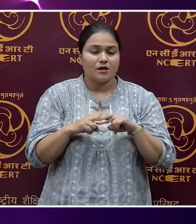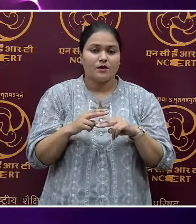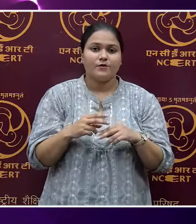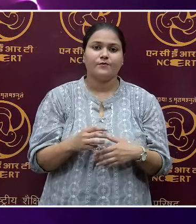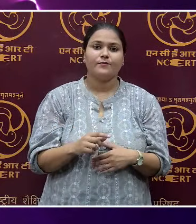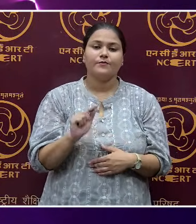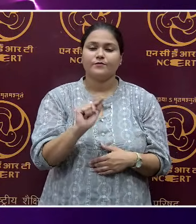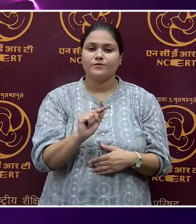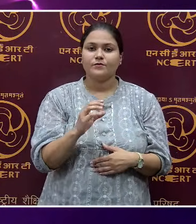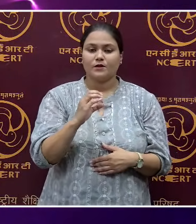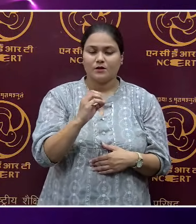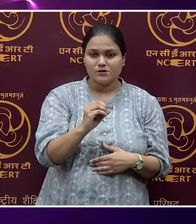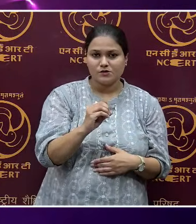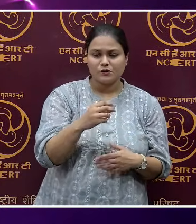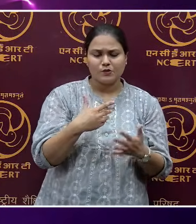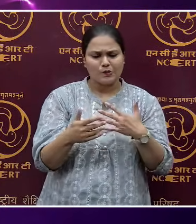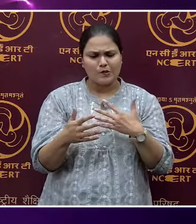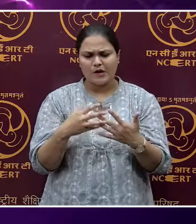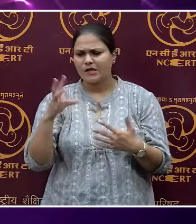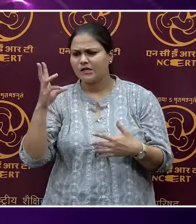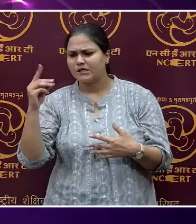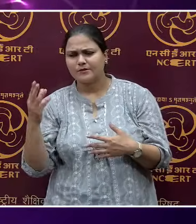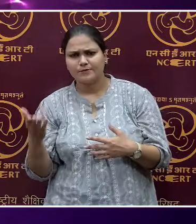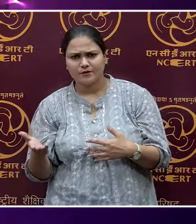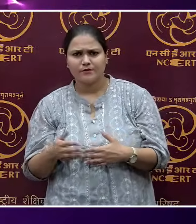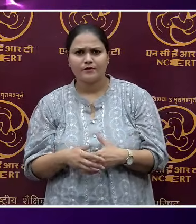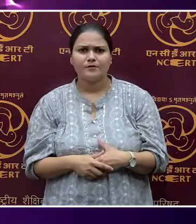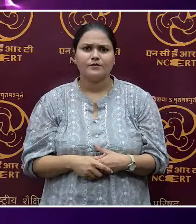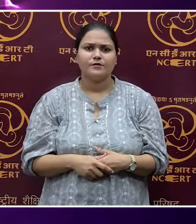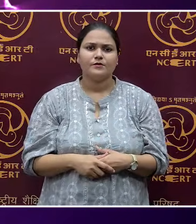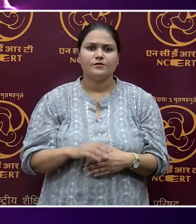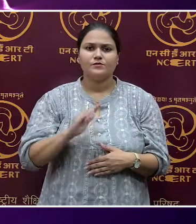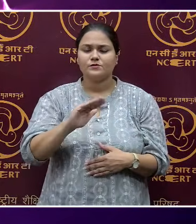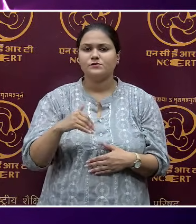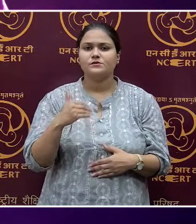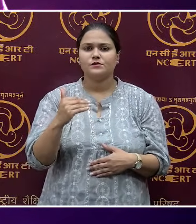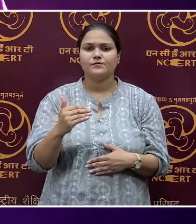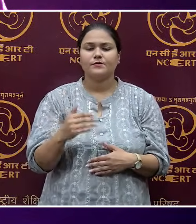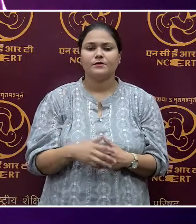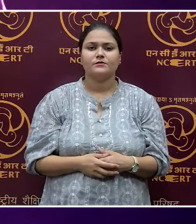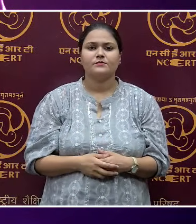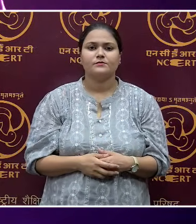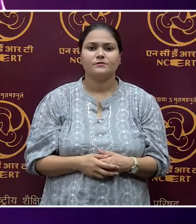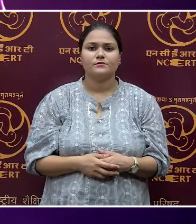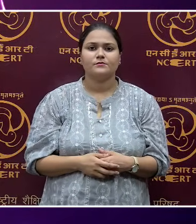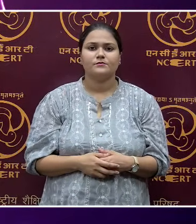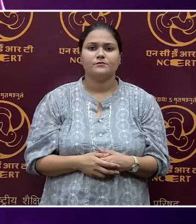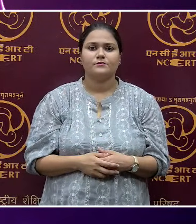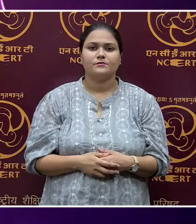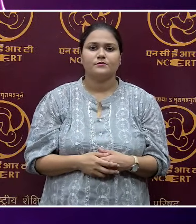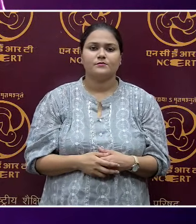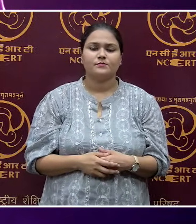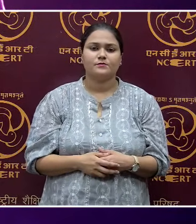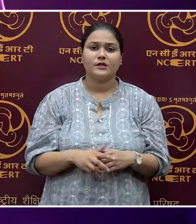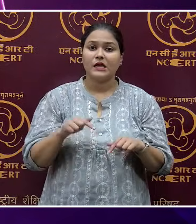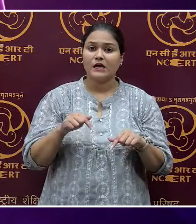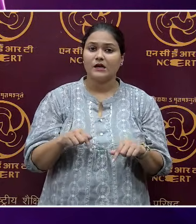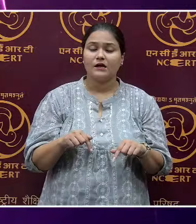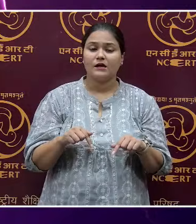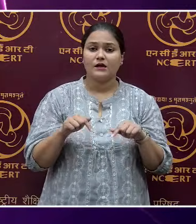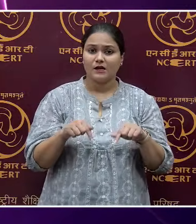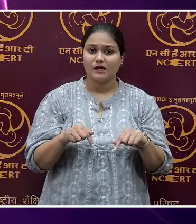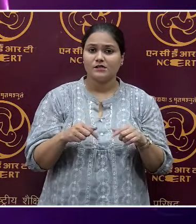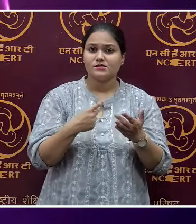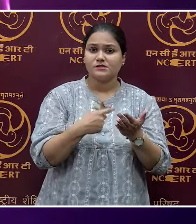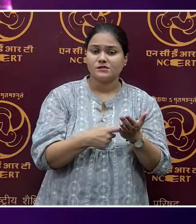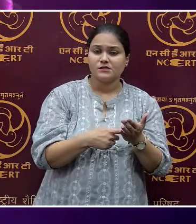store again 0 to the any CPU registers. Okay. After that, if you click on the CPU register, it will check this condition. If result